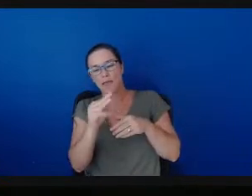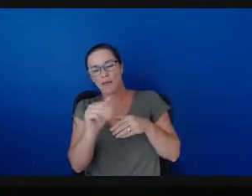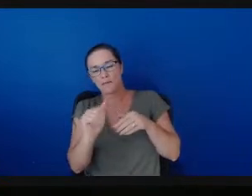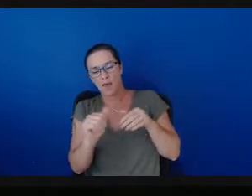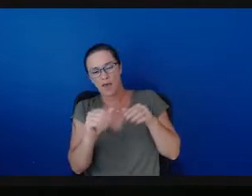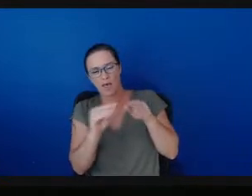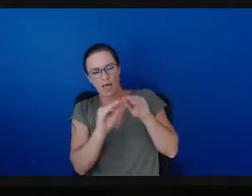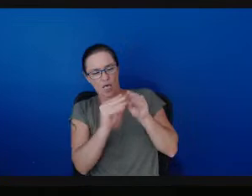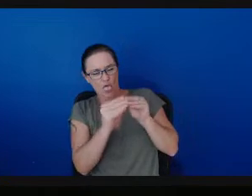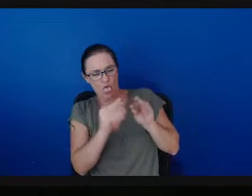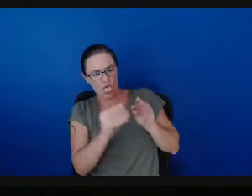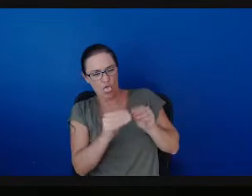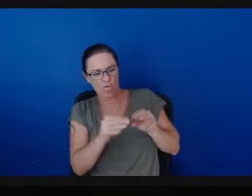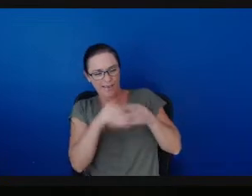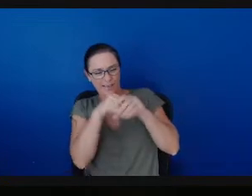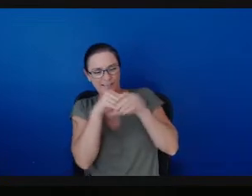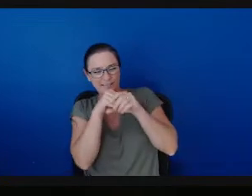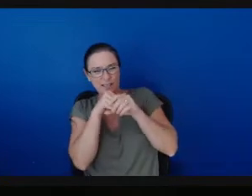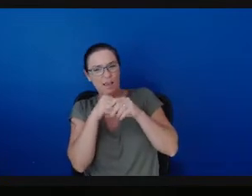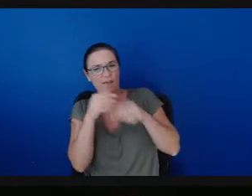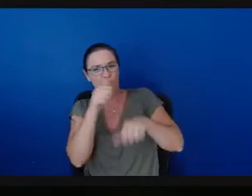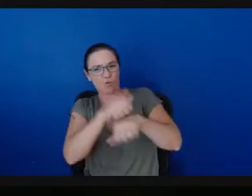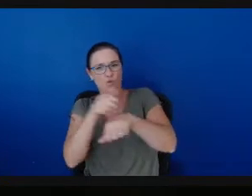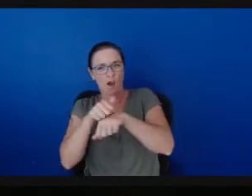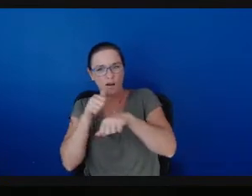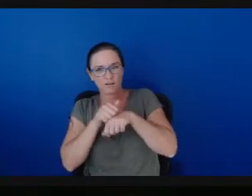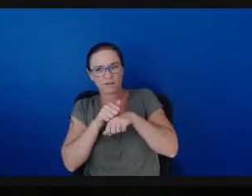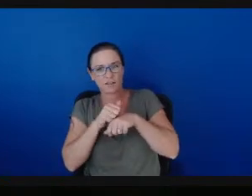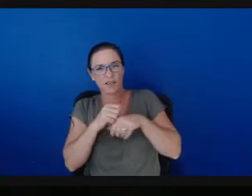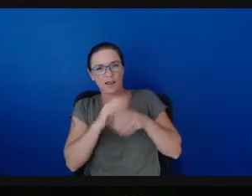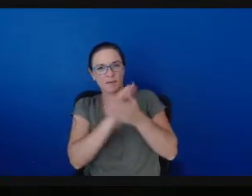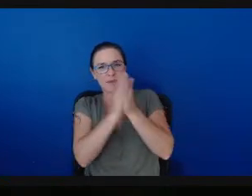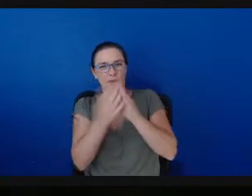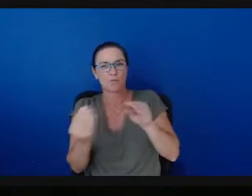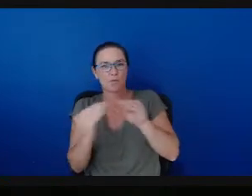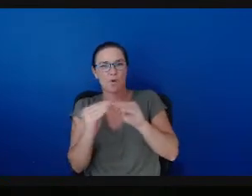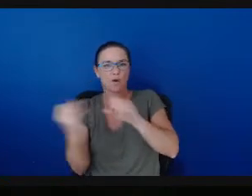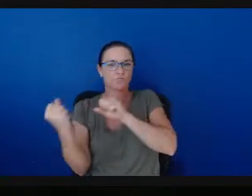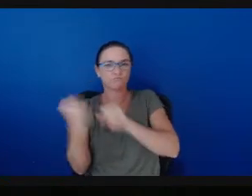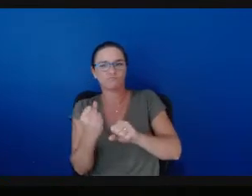at least there's not as much wiggle in there, or something along those lines, right? Right. So